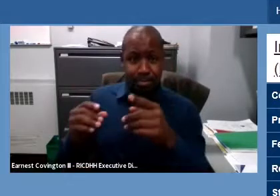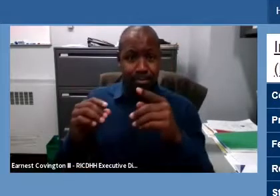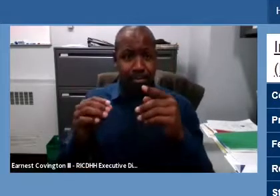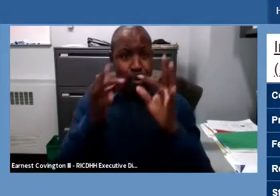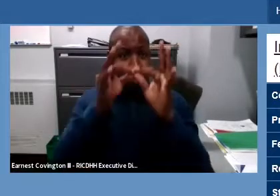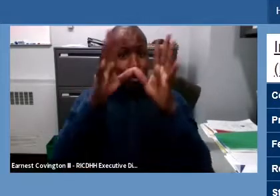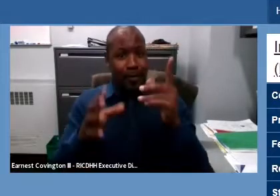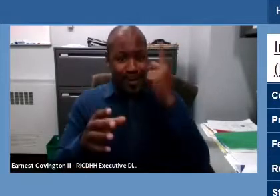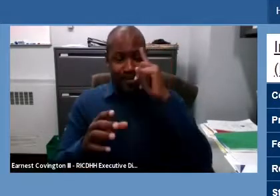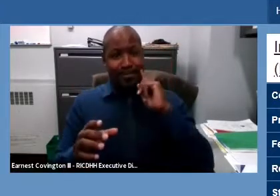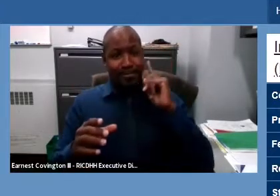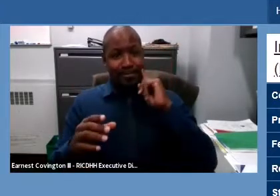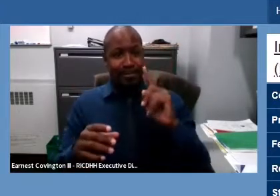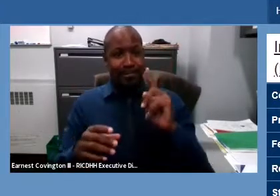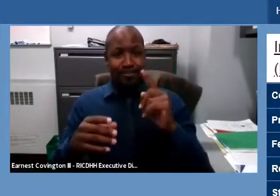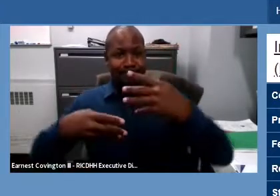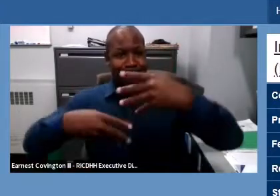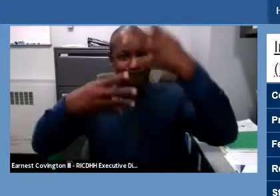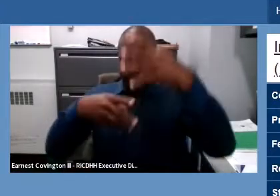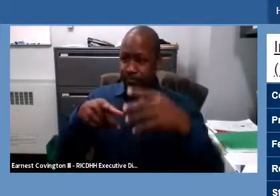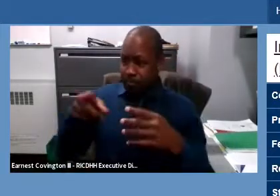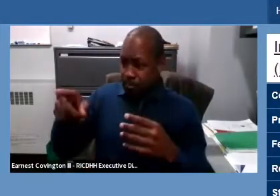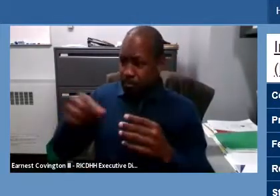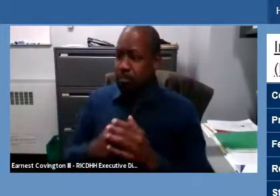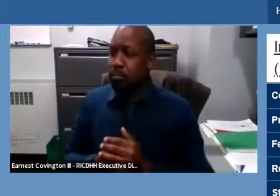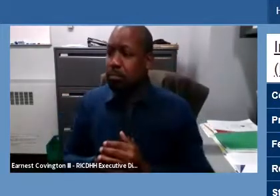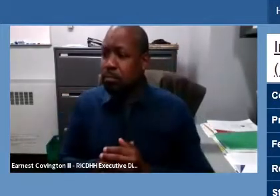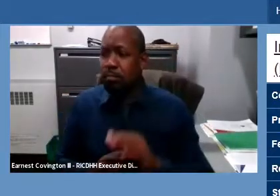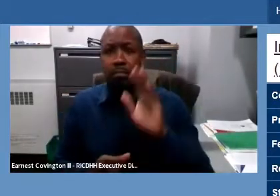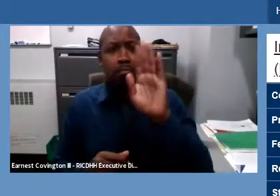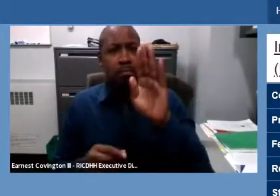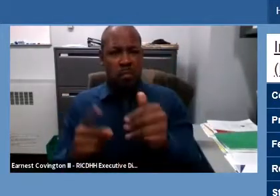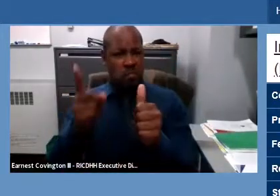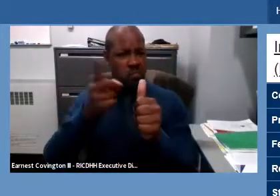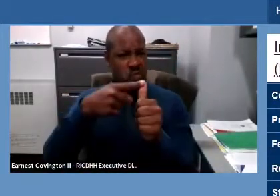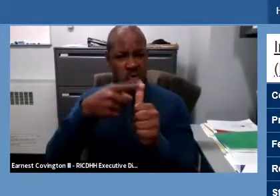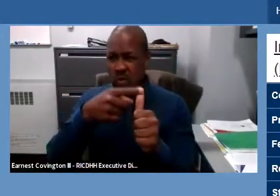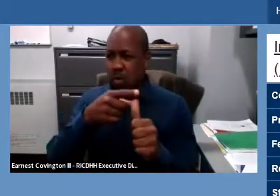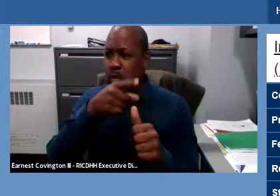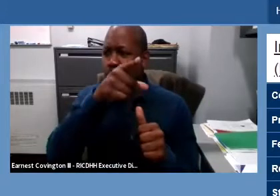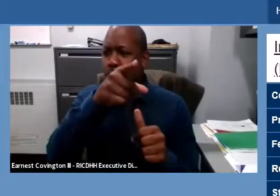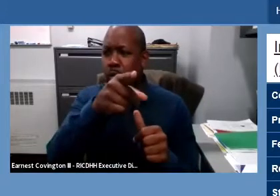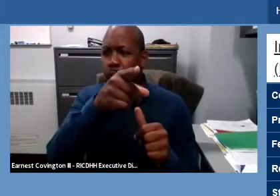You see here, it says interpreters for the deaf at the top.